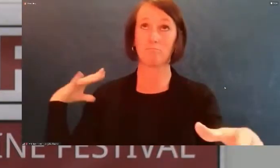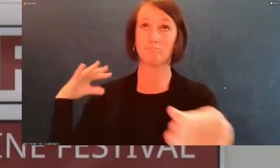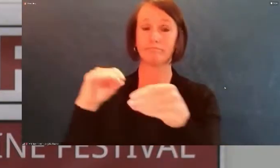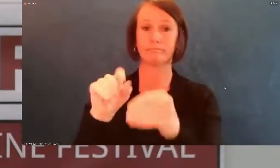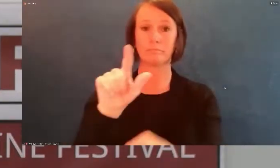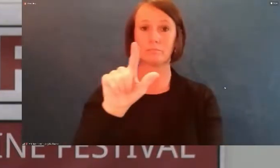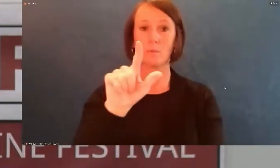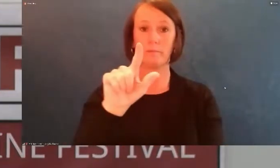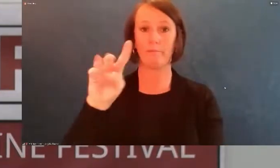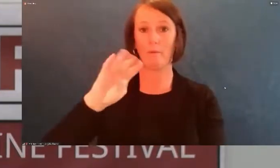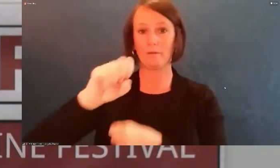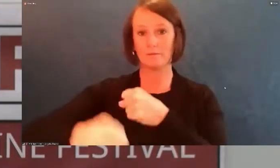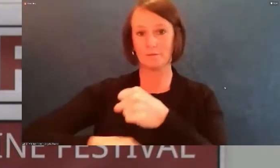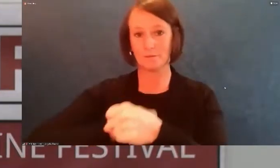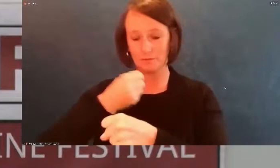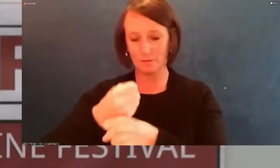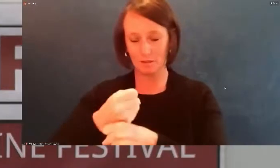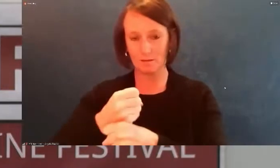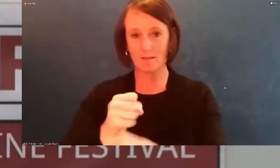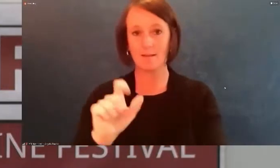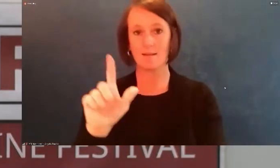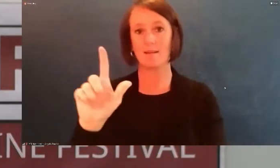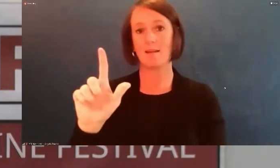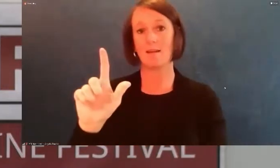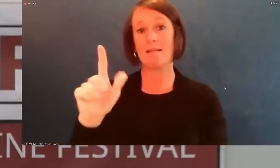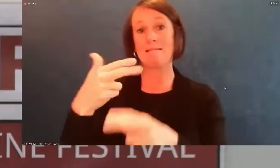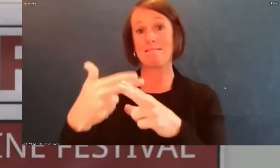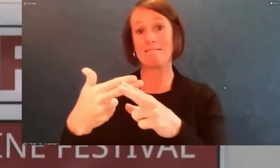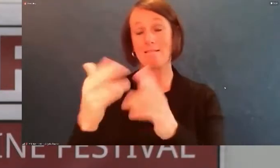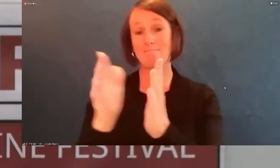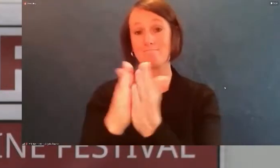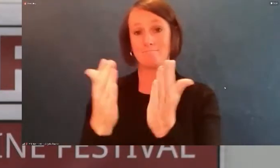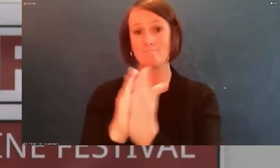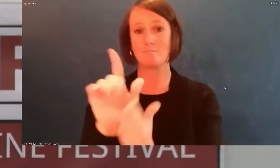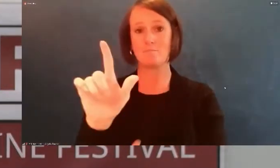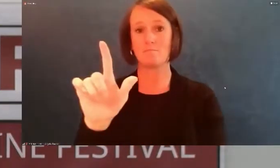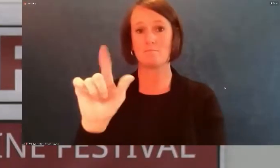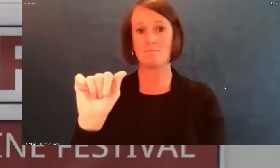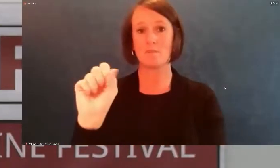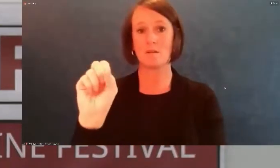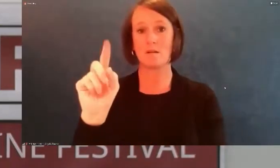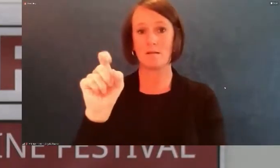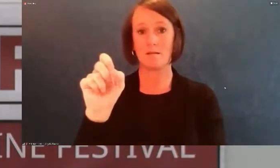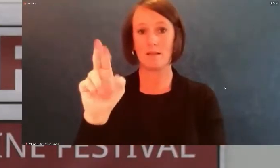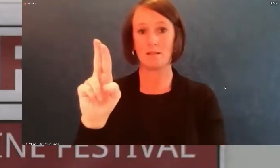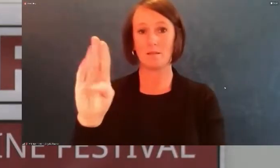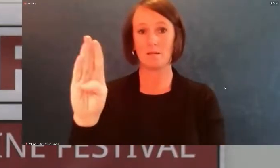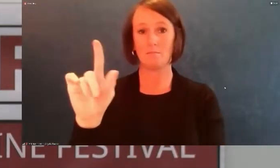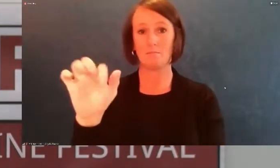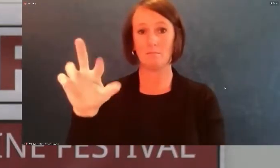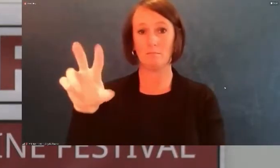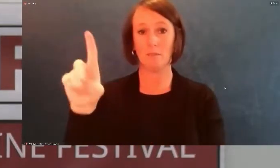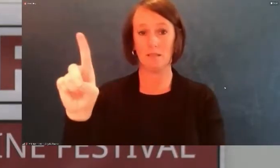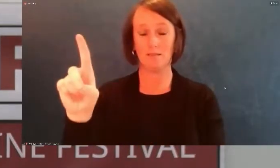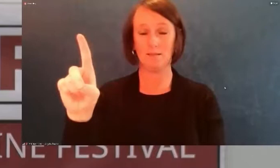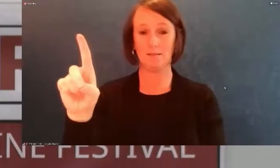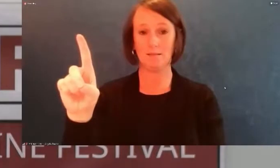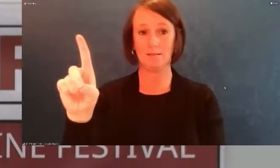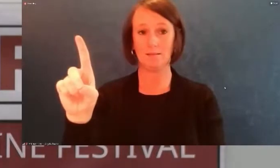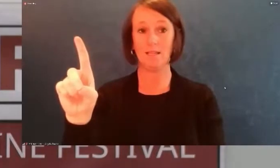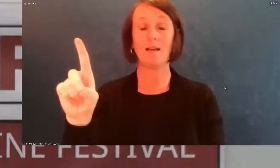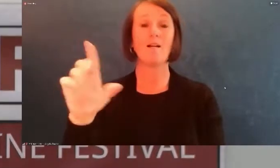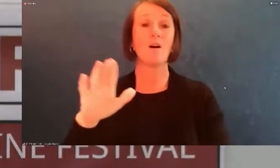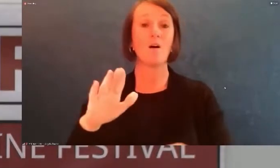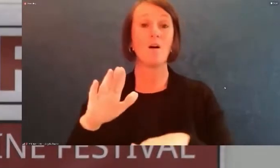Lesser Blessed, is now a feature film with First Generation Films. You can reach Richard on Facebook,